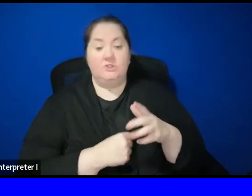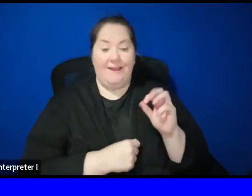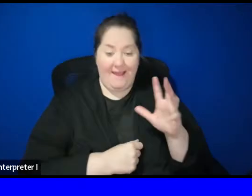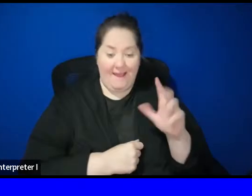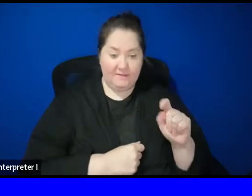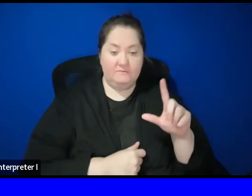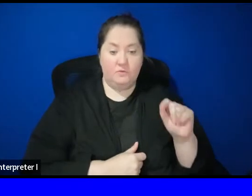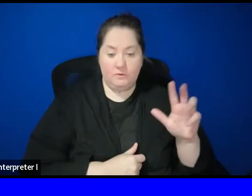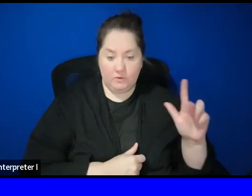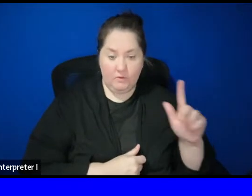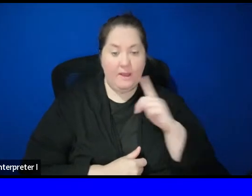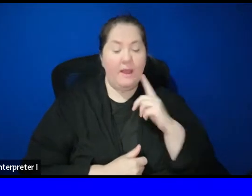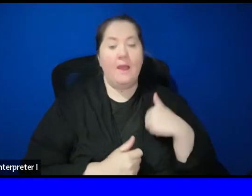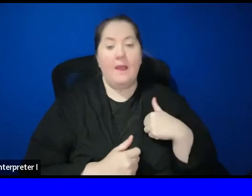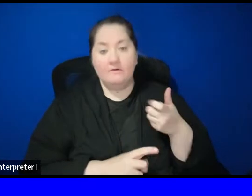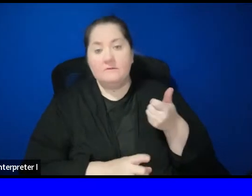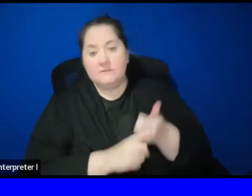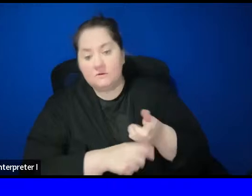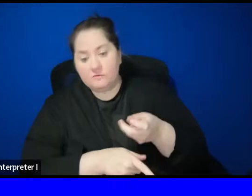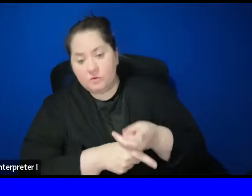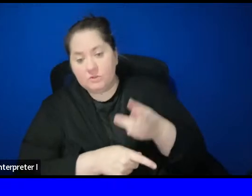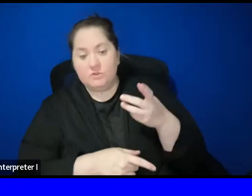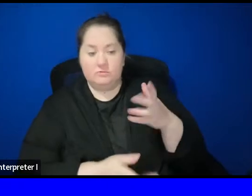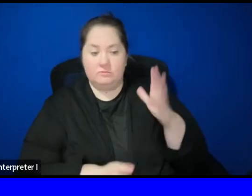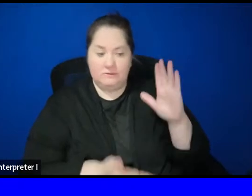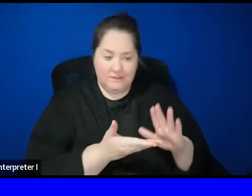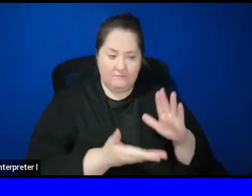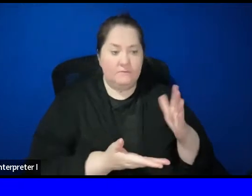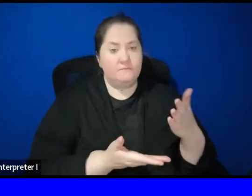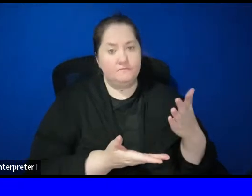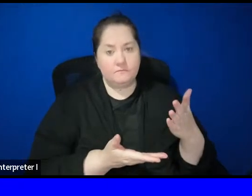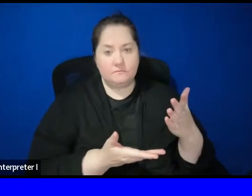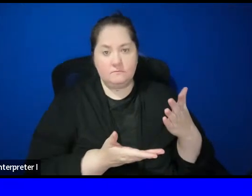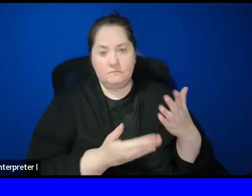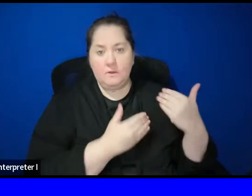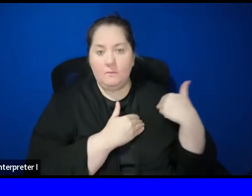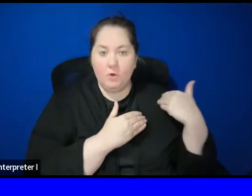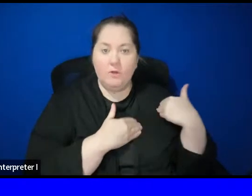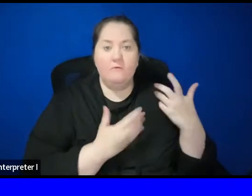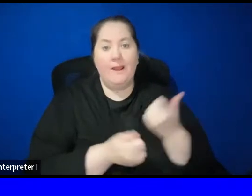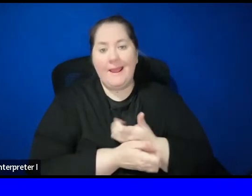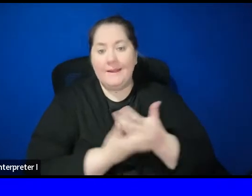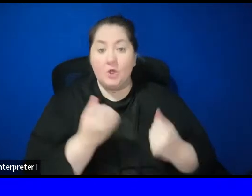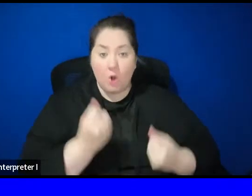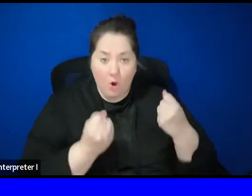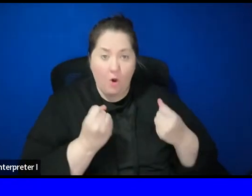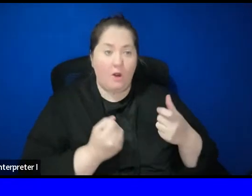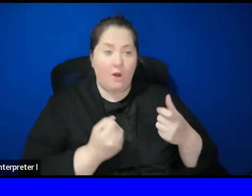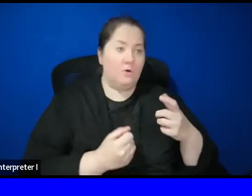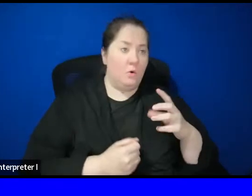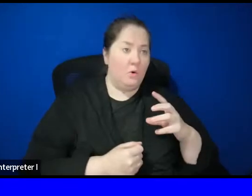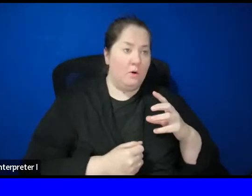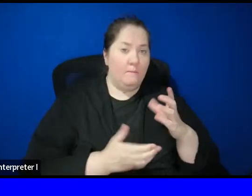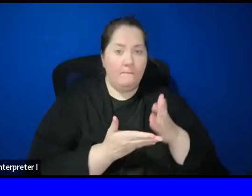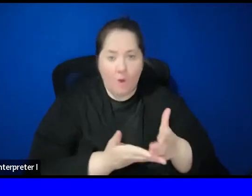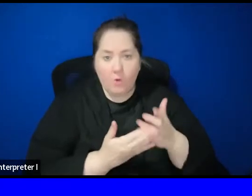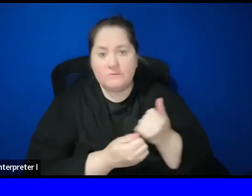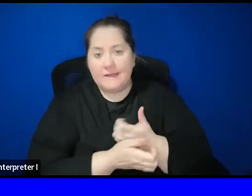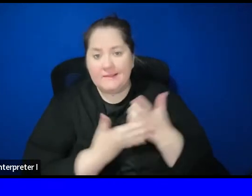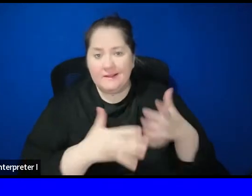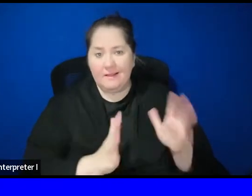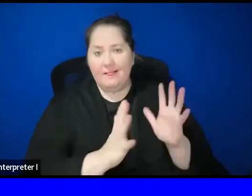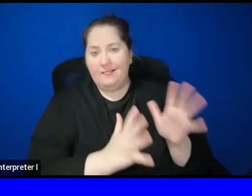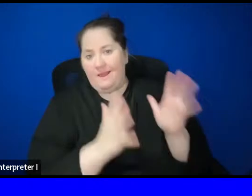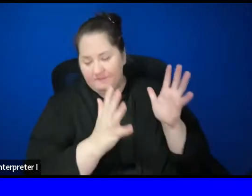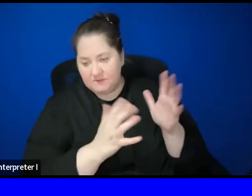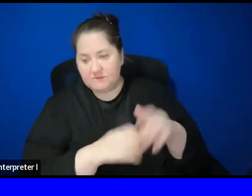to self-storage facilities to alleviate burdens related to abandoned vehicles, watercrafts, and trailers. Specifically, it grants facilities the ability to have